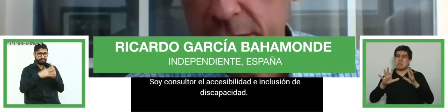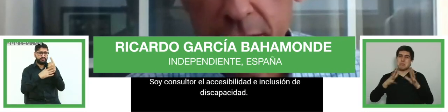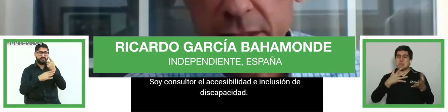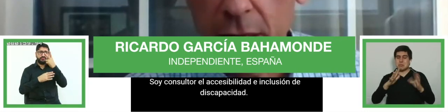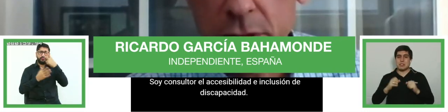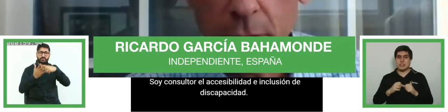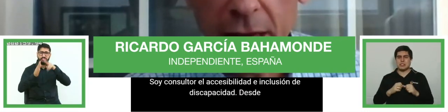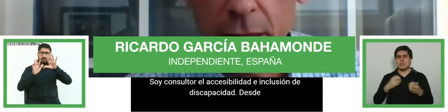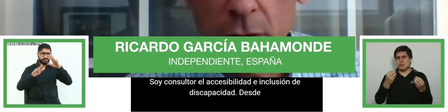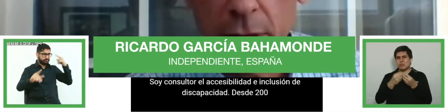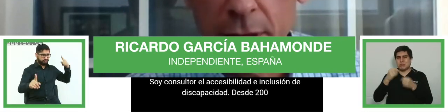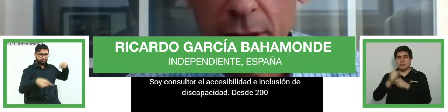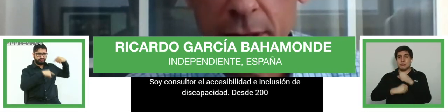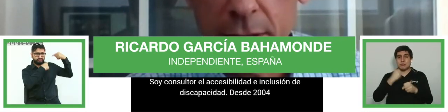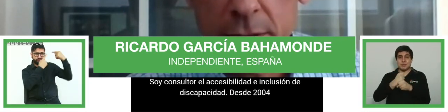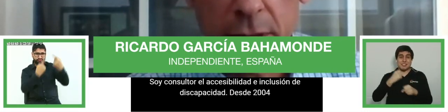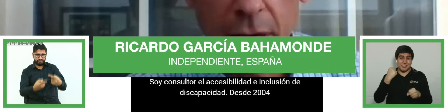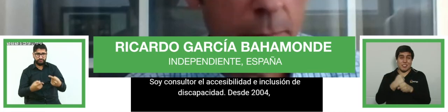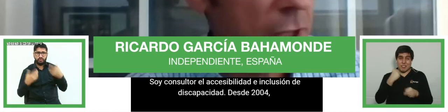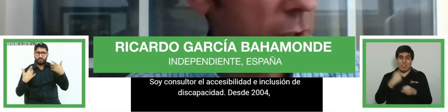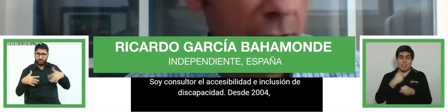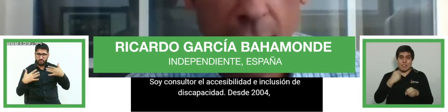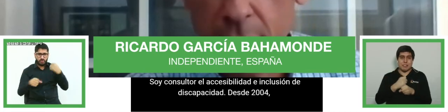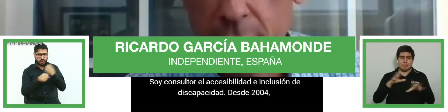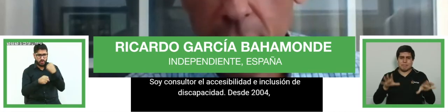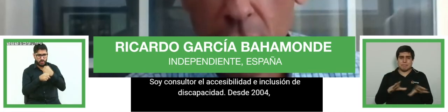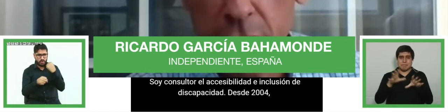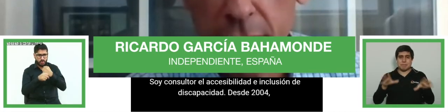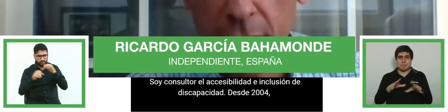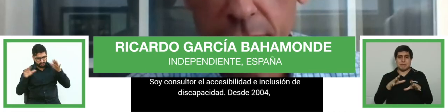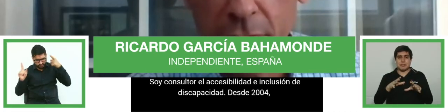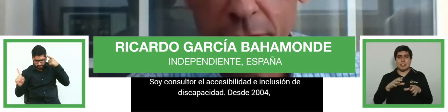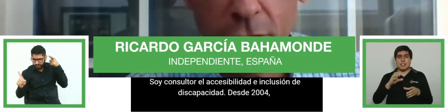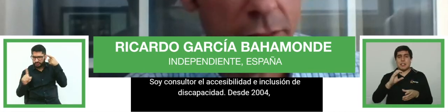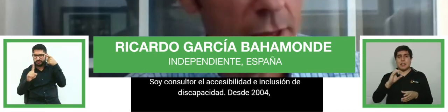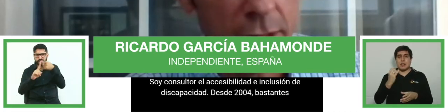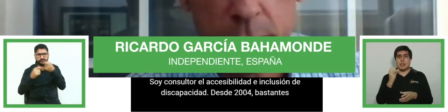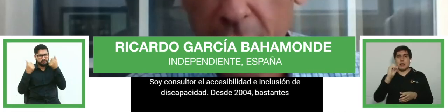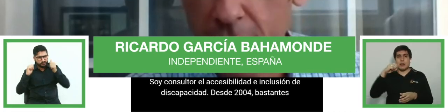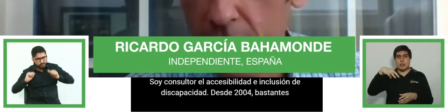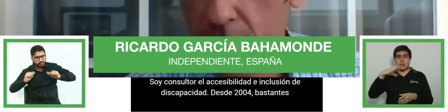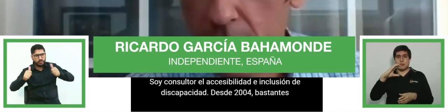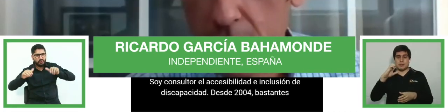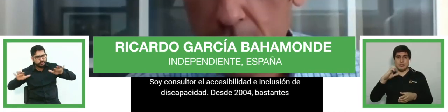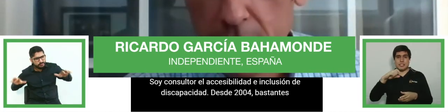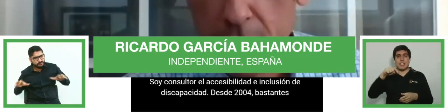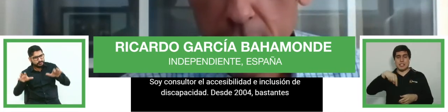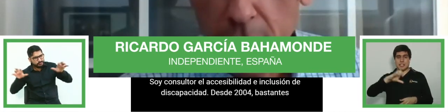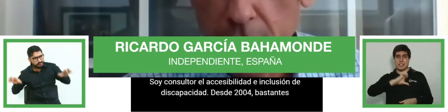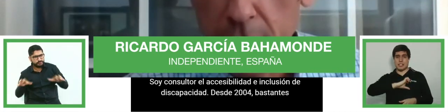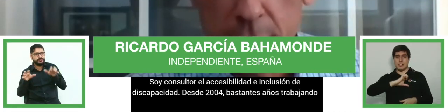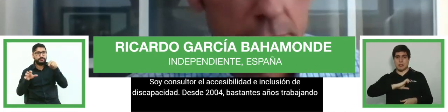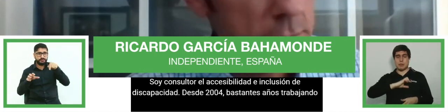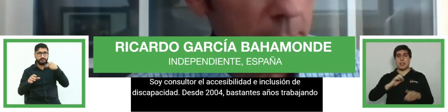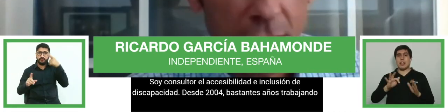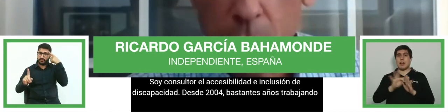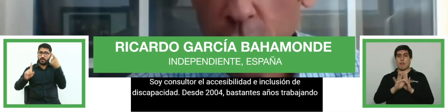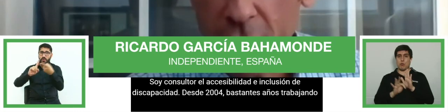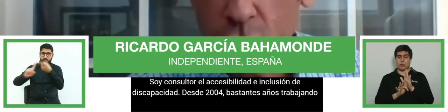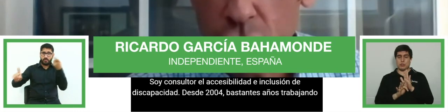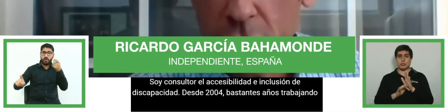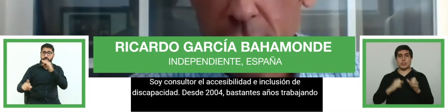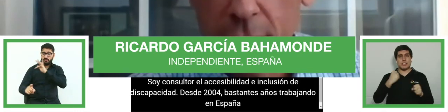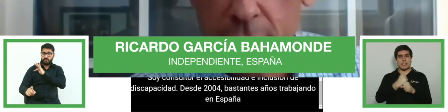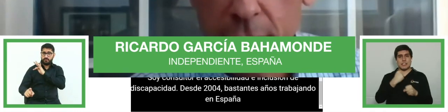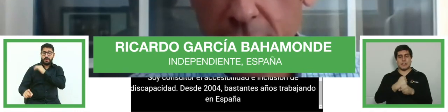2004. I'm working on the ONCE Foundation in Spain, in different inclusion